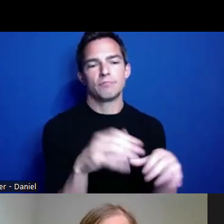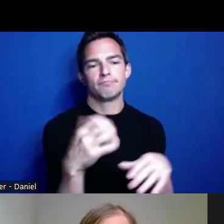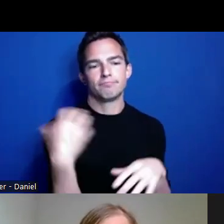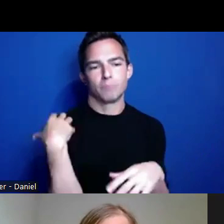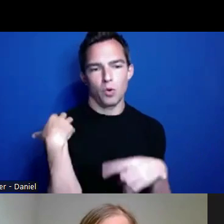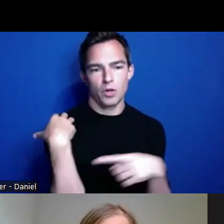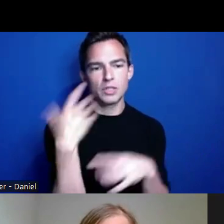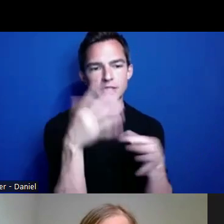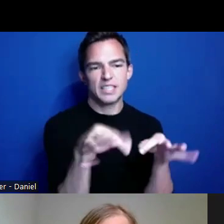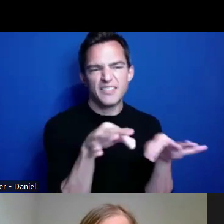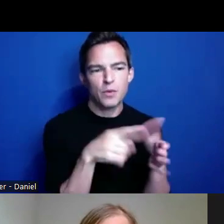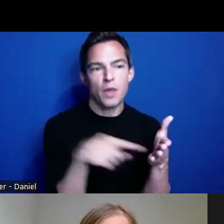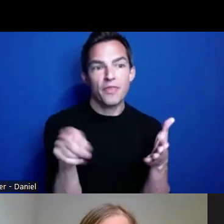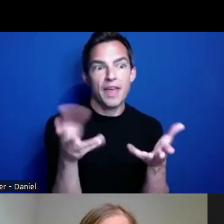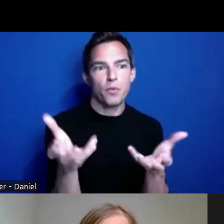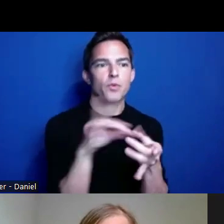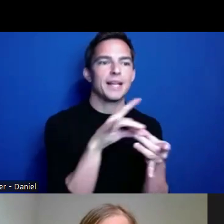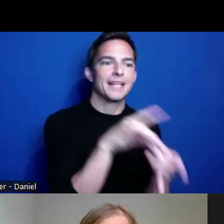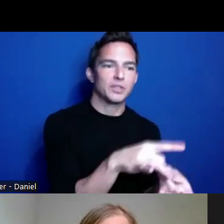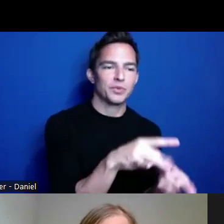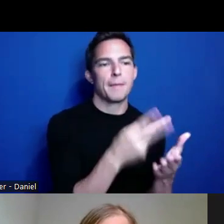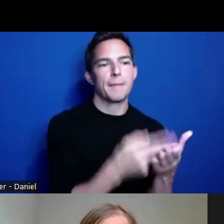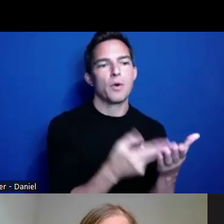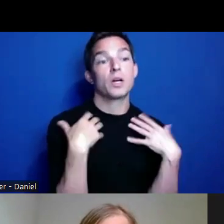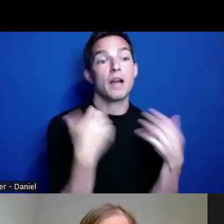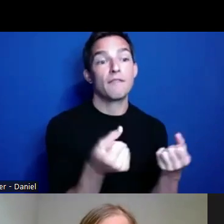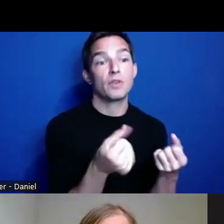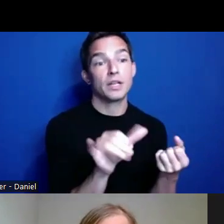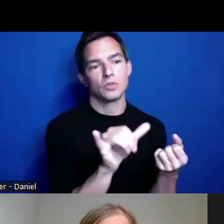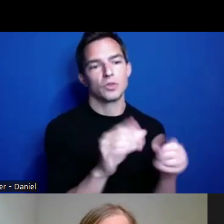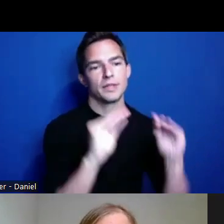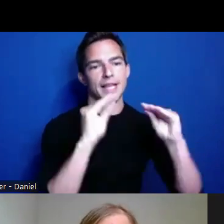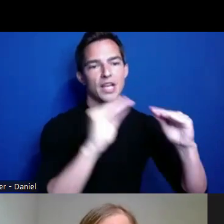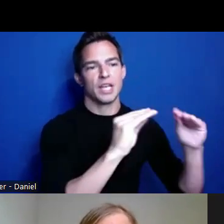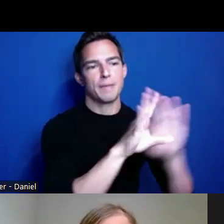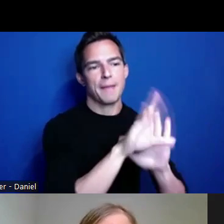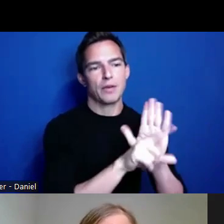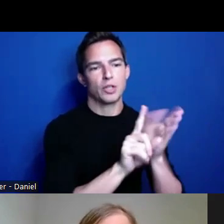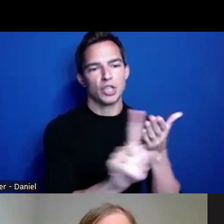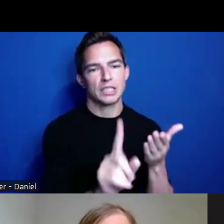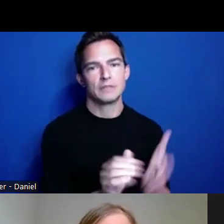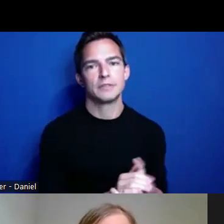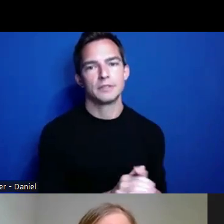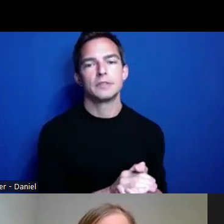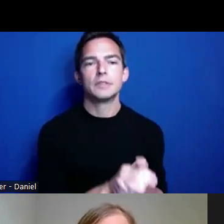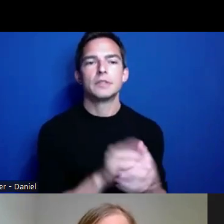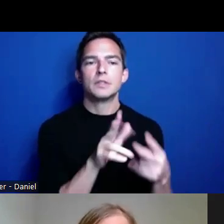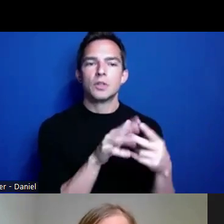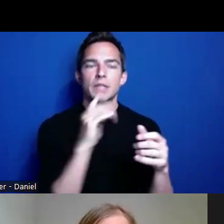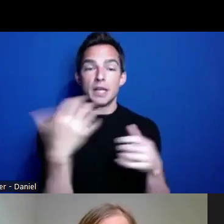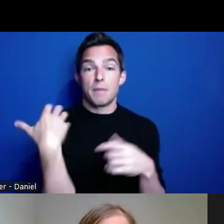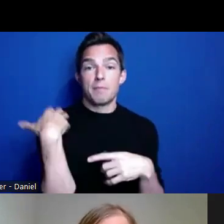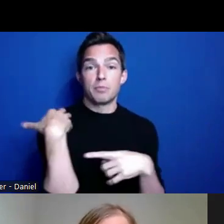what they want as it relates to both the recovery as well as the education and the background checks. Those are really employer